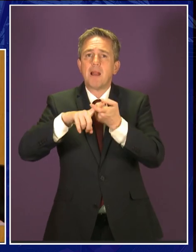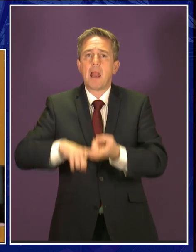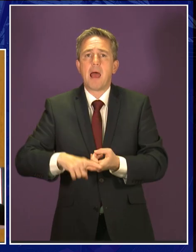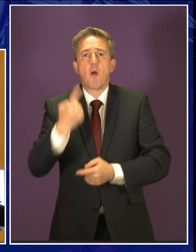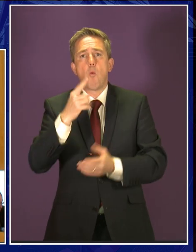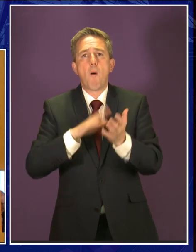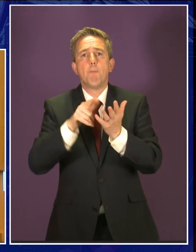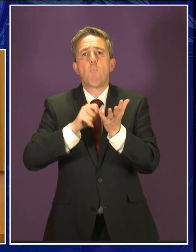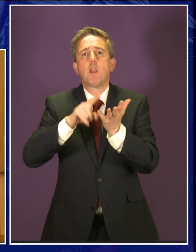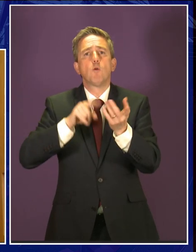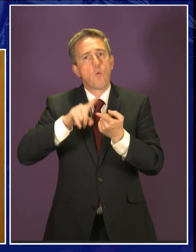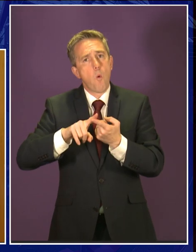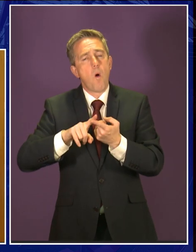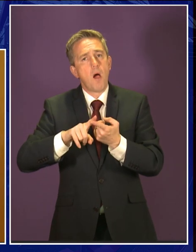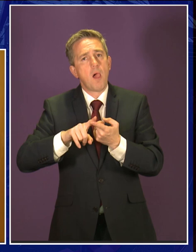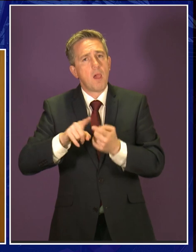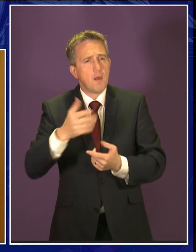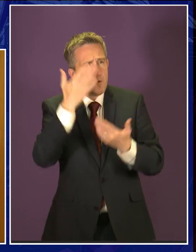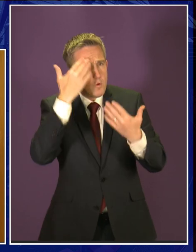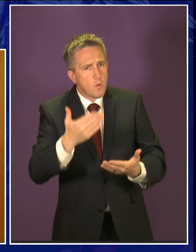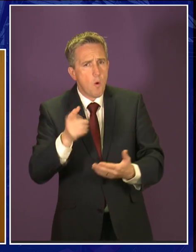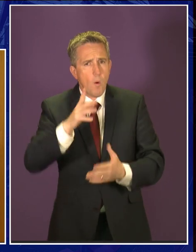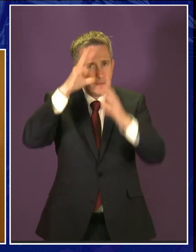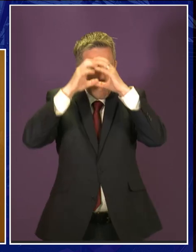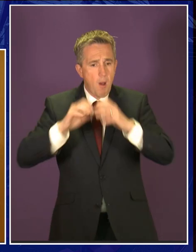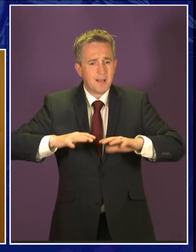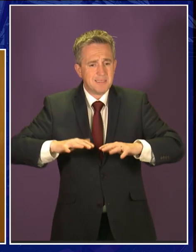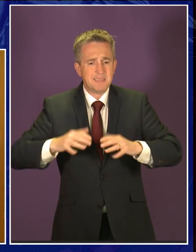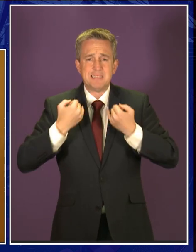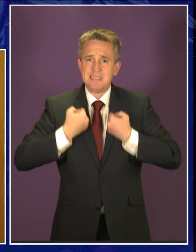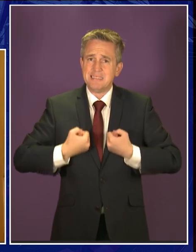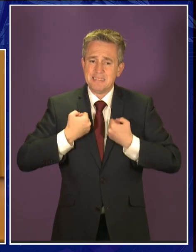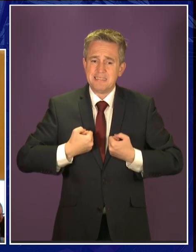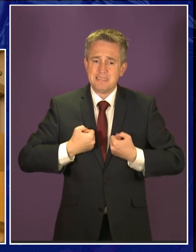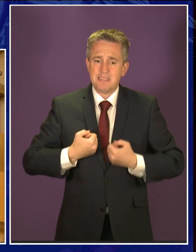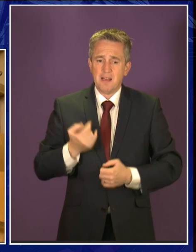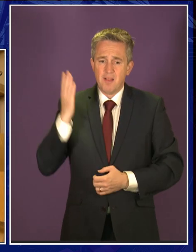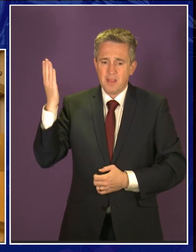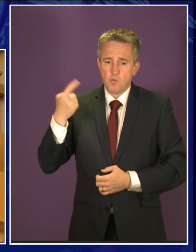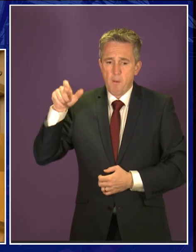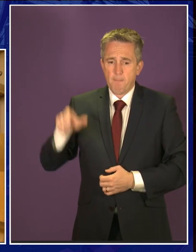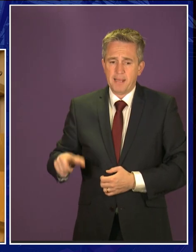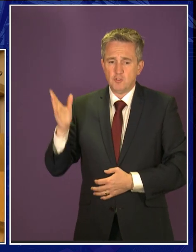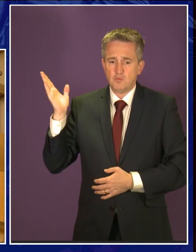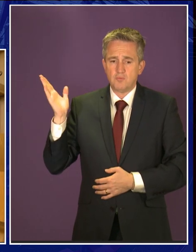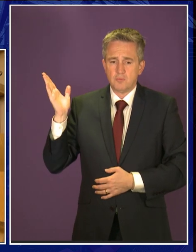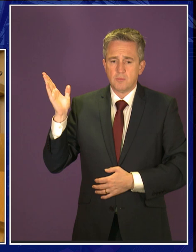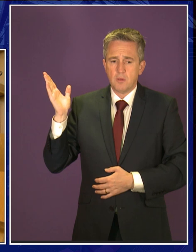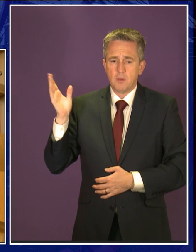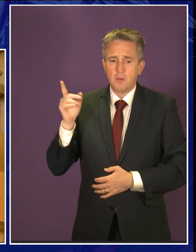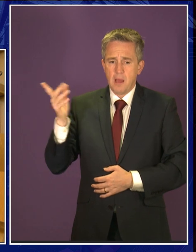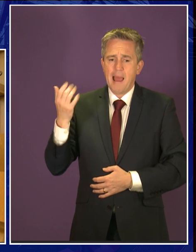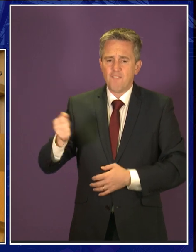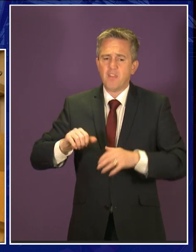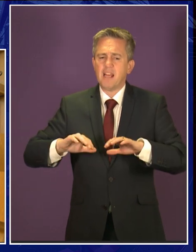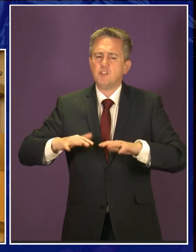molecule. And for those of you who do not know what Parkinson's disease is, this is one of my patients. Here you see the characteristic tremor,